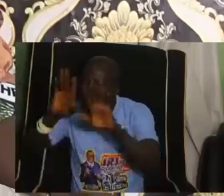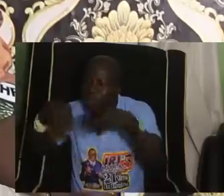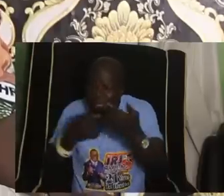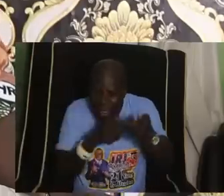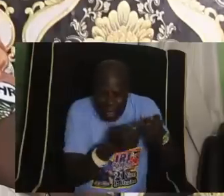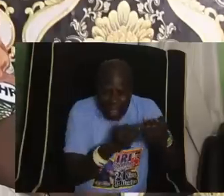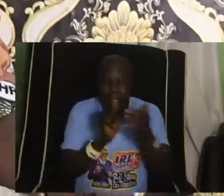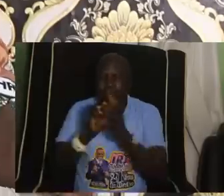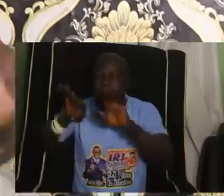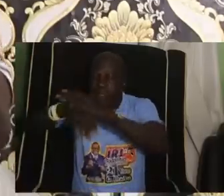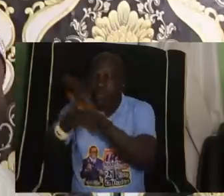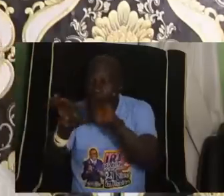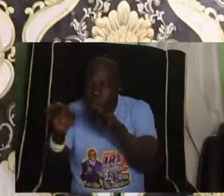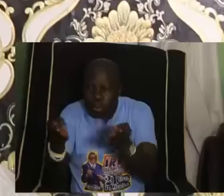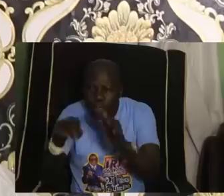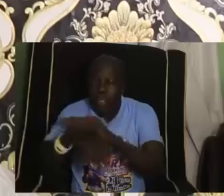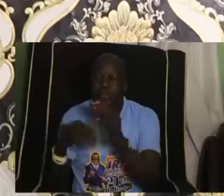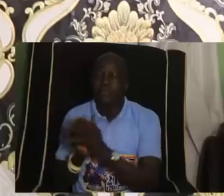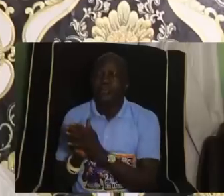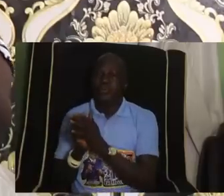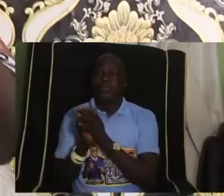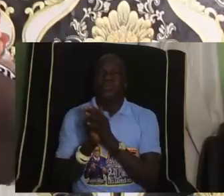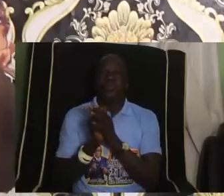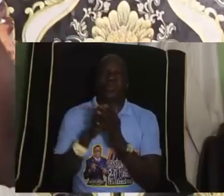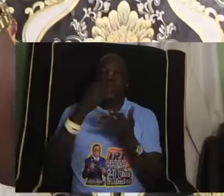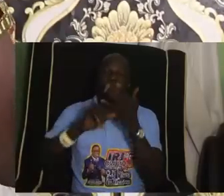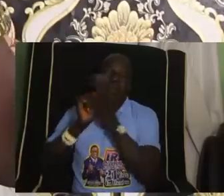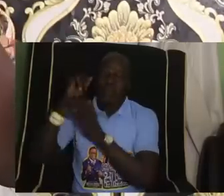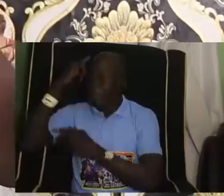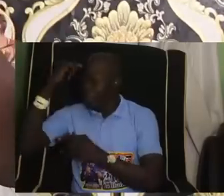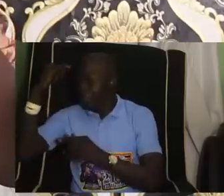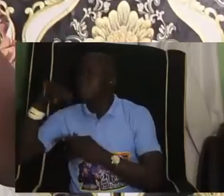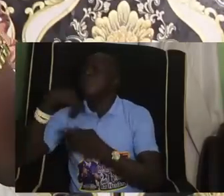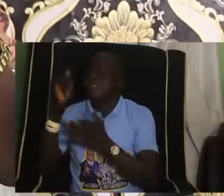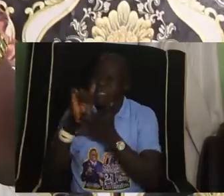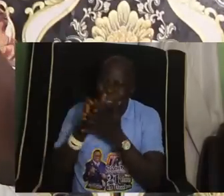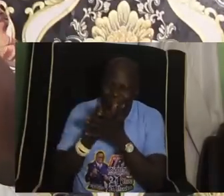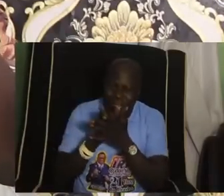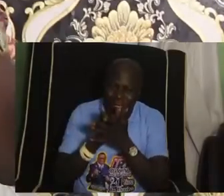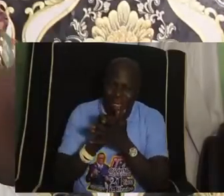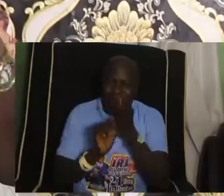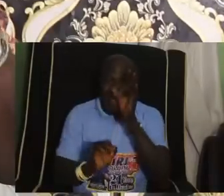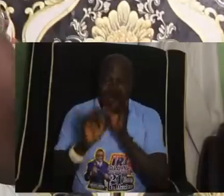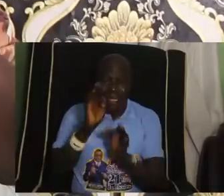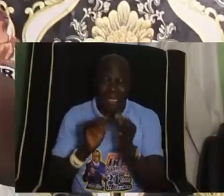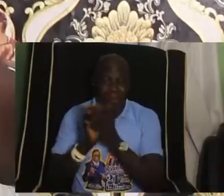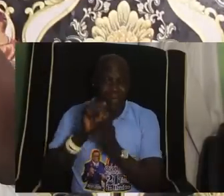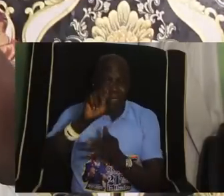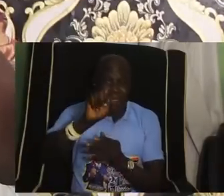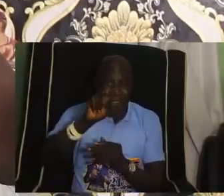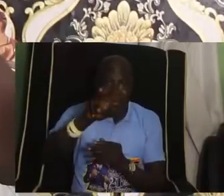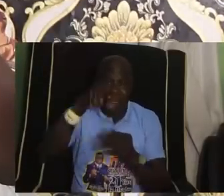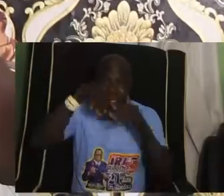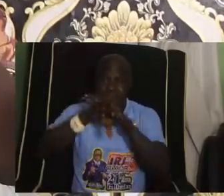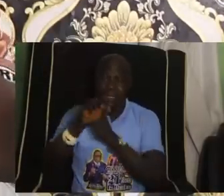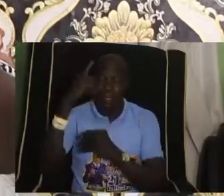key as she wakes up oh ti ala re so ni pe what should he be saying is that so ri tv loju ala